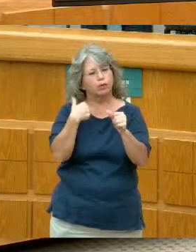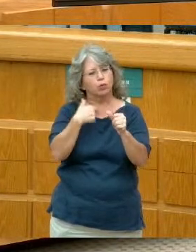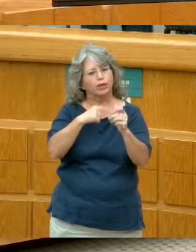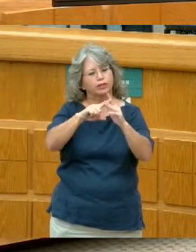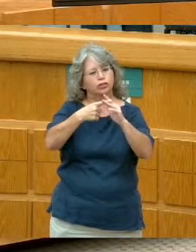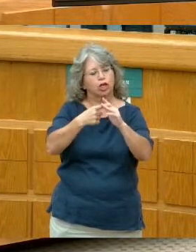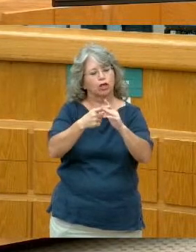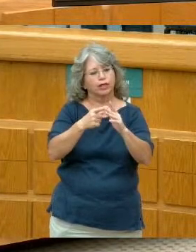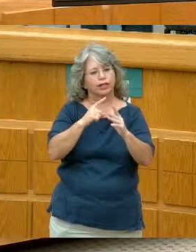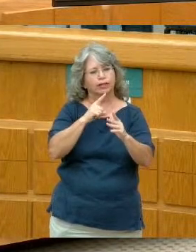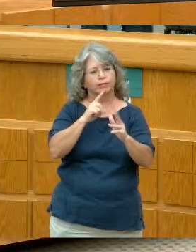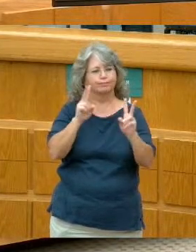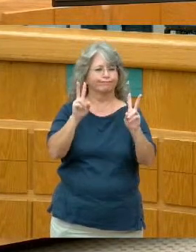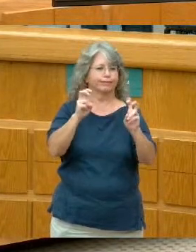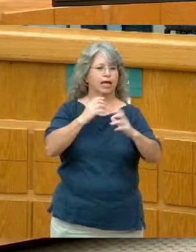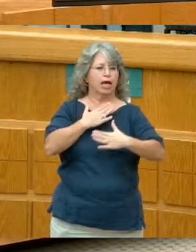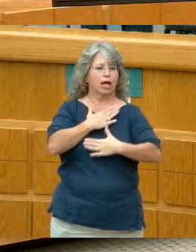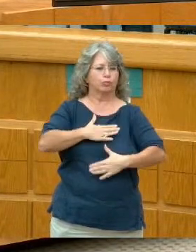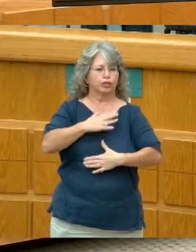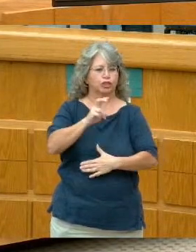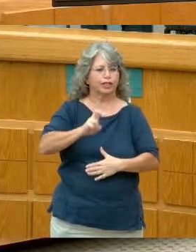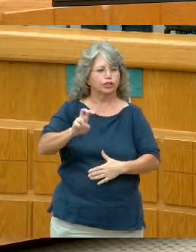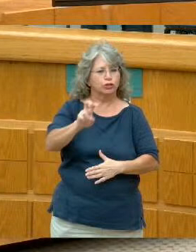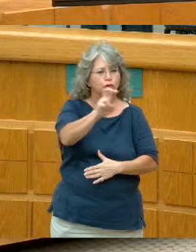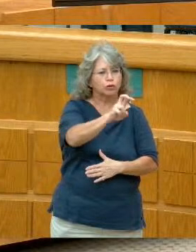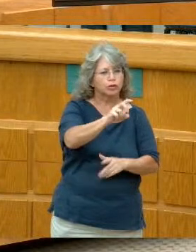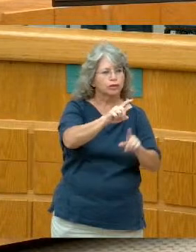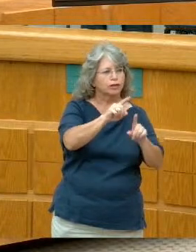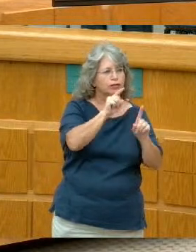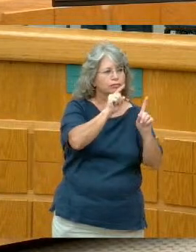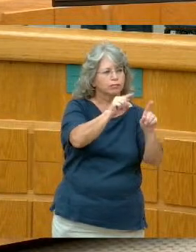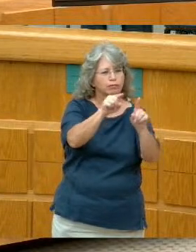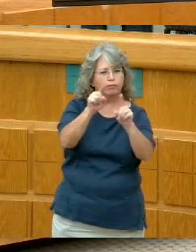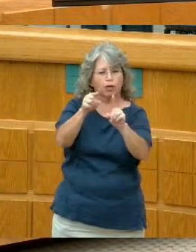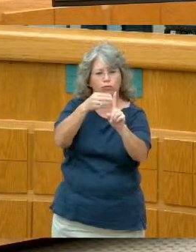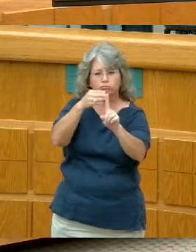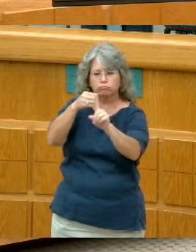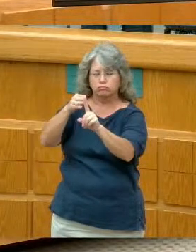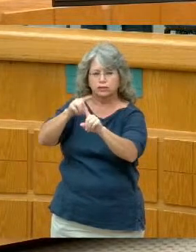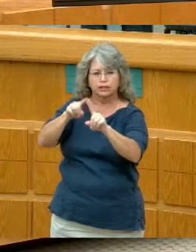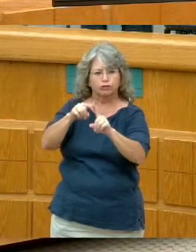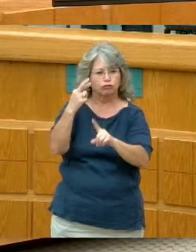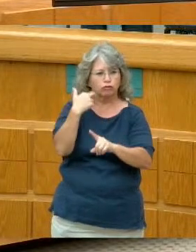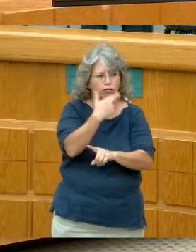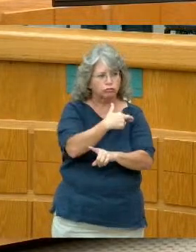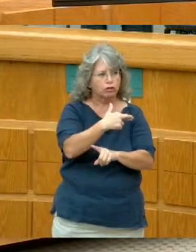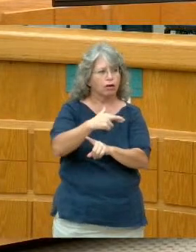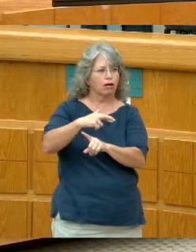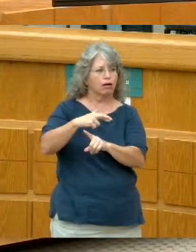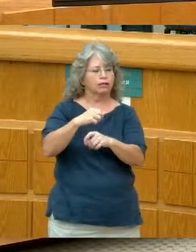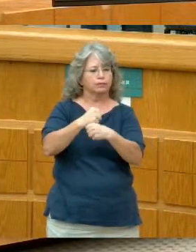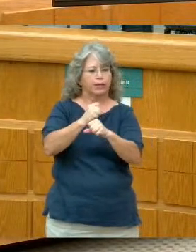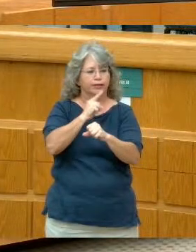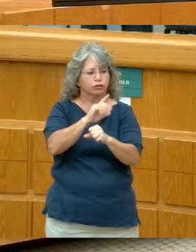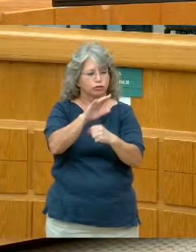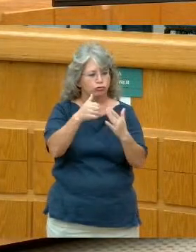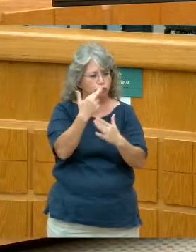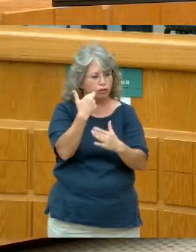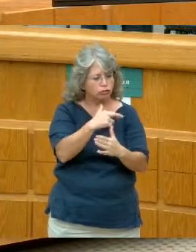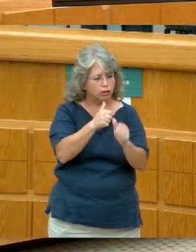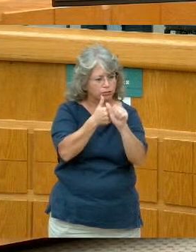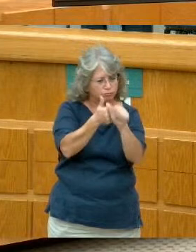our local restaurants that have paid attention and been in compliance with the rules in terms of the table seating and the